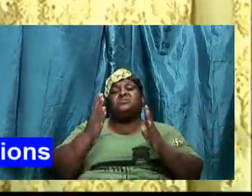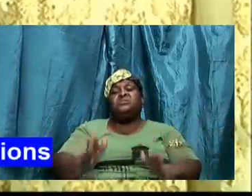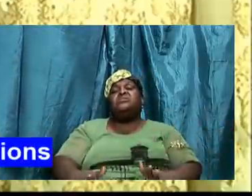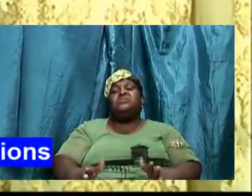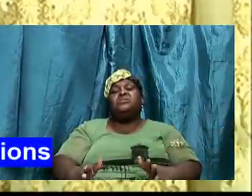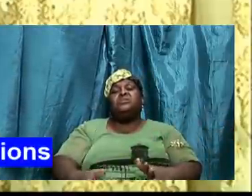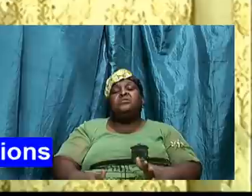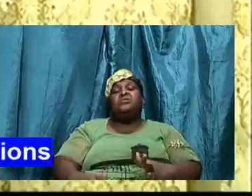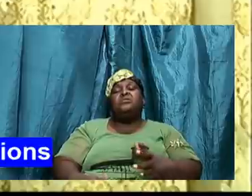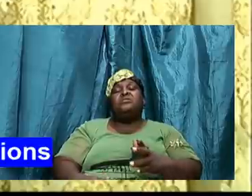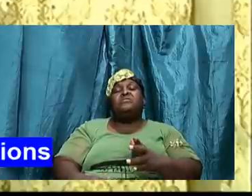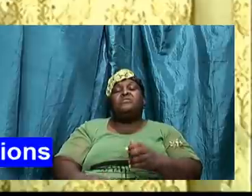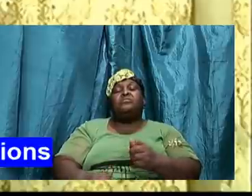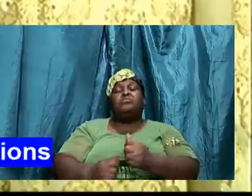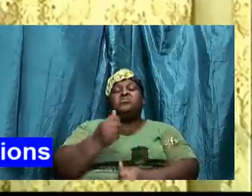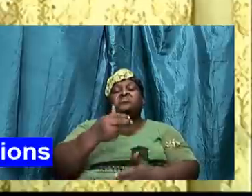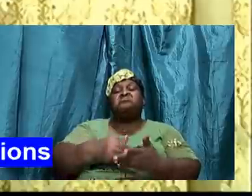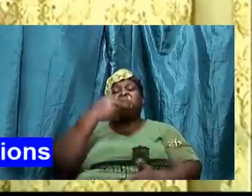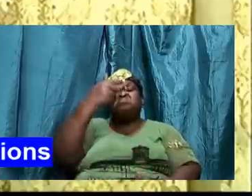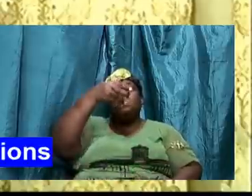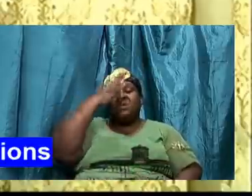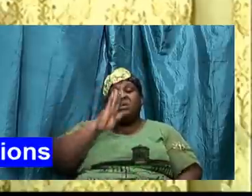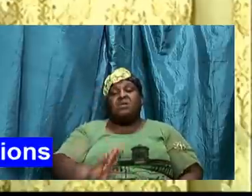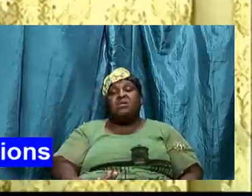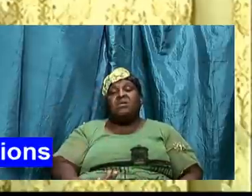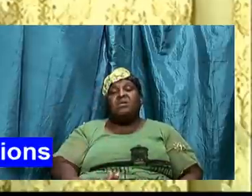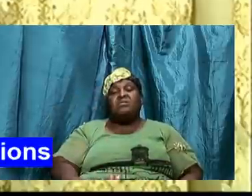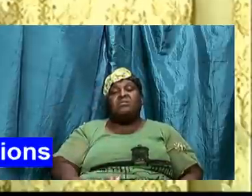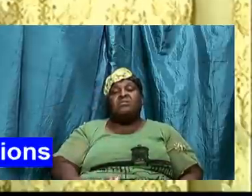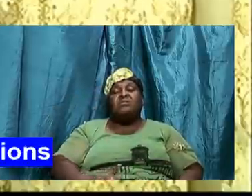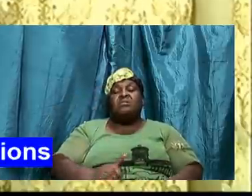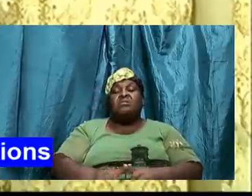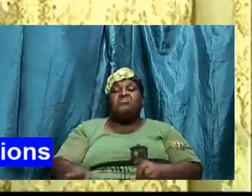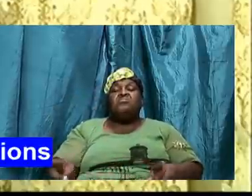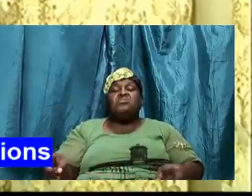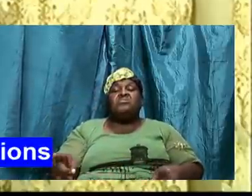of the Most High God. But in